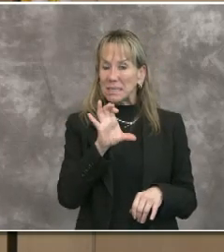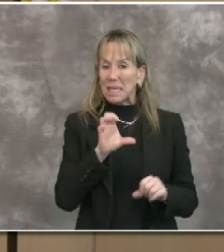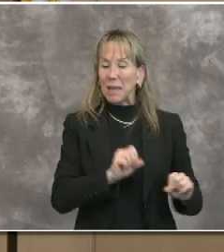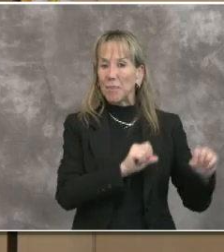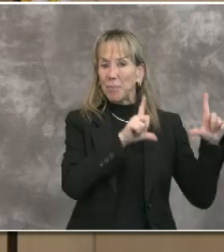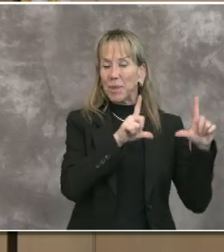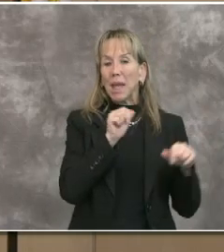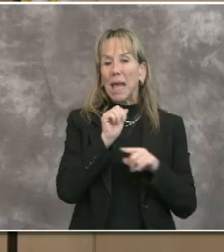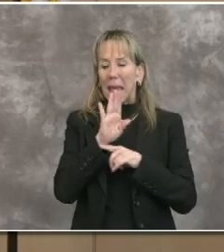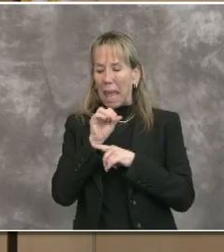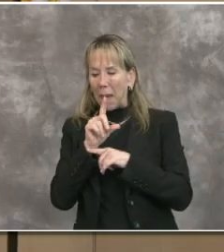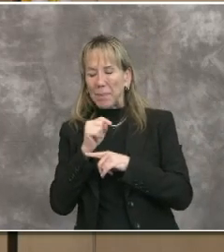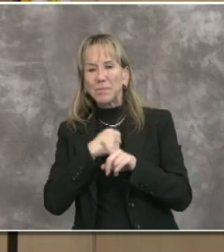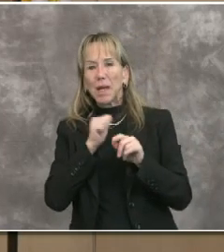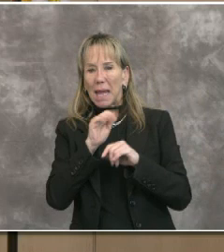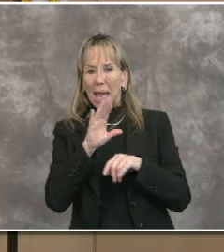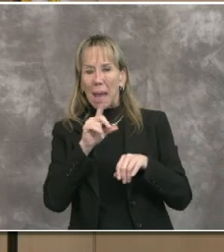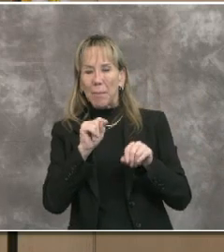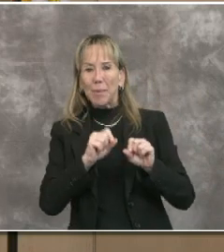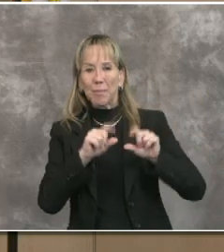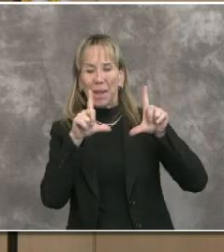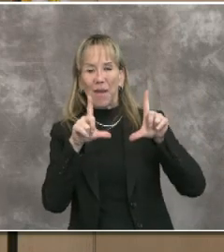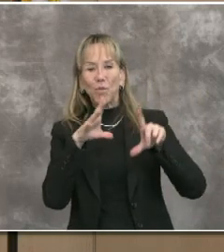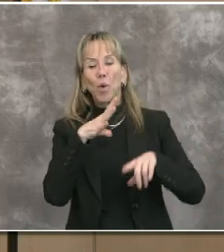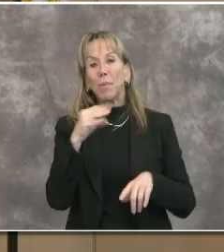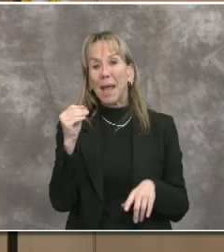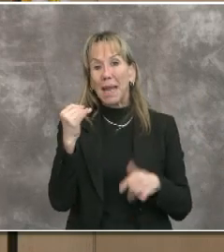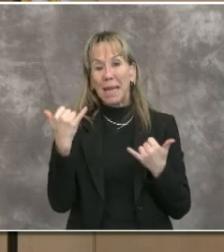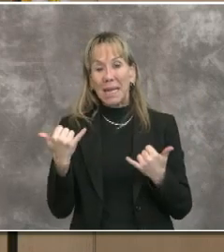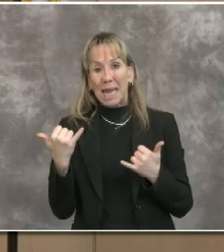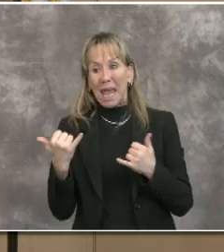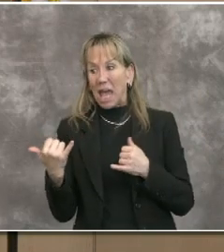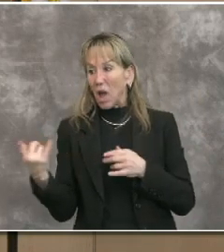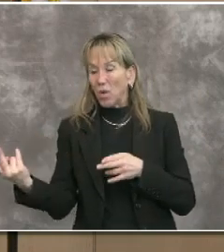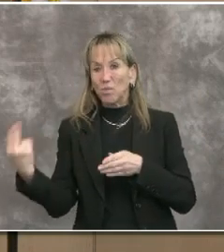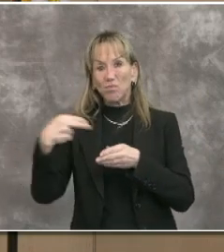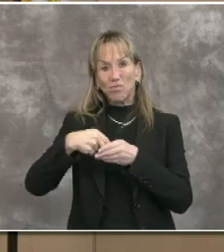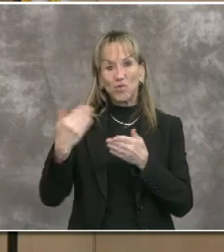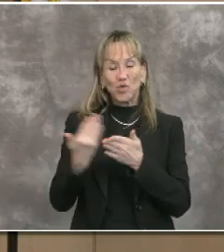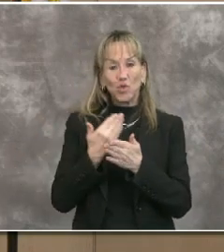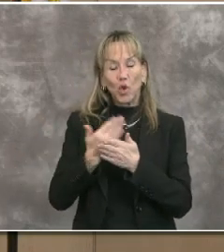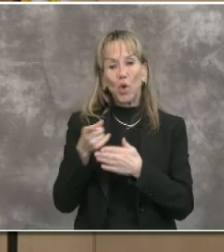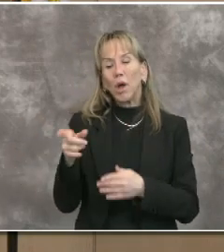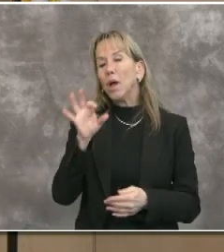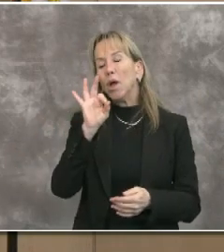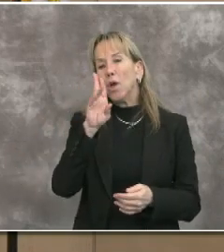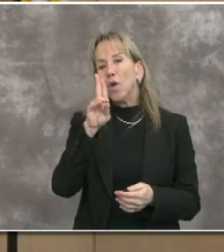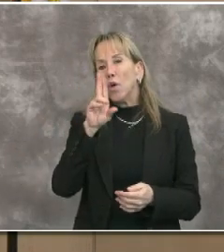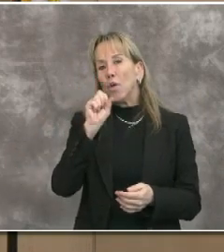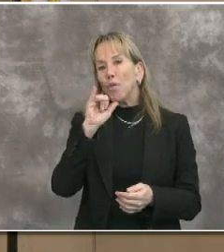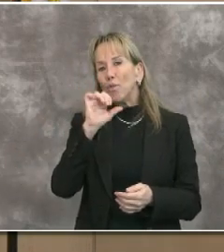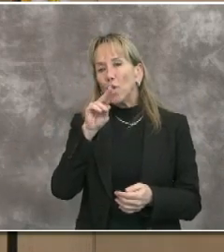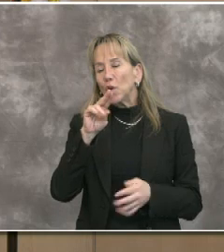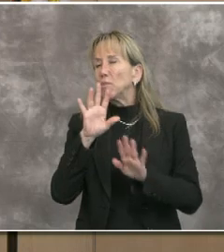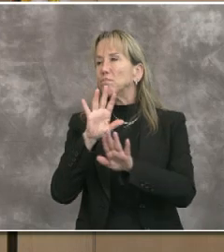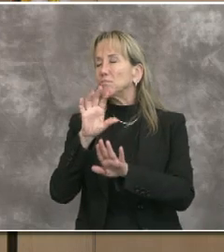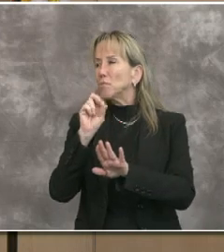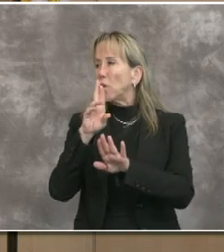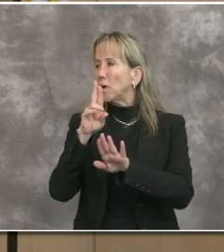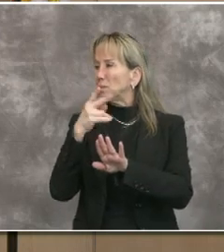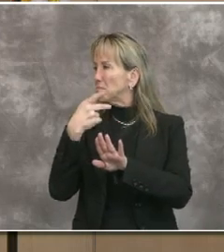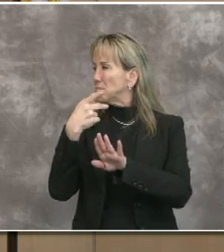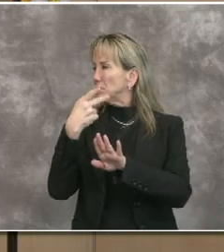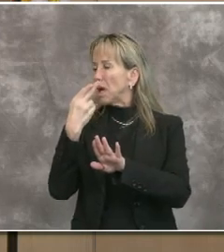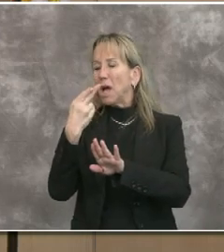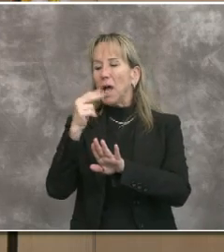Abbott platform, and now we have onboarded the Fusion or Hologic platform,